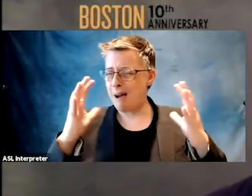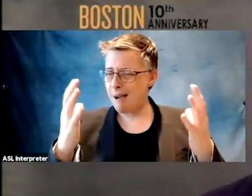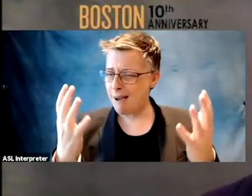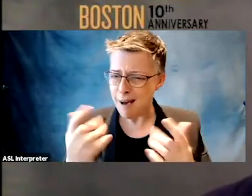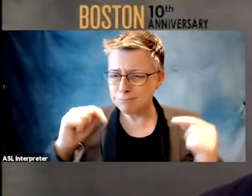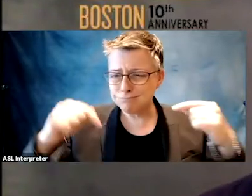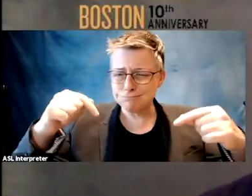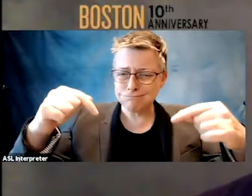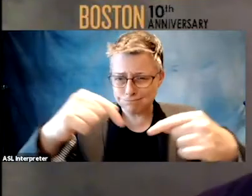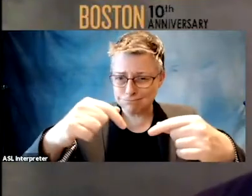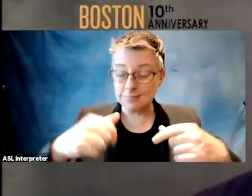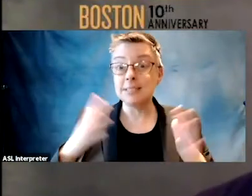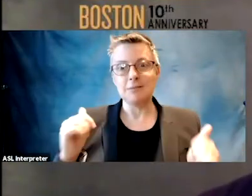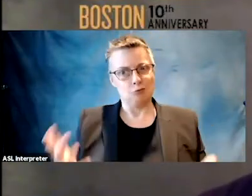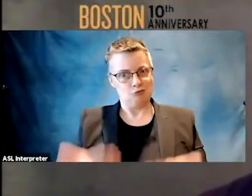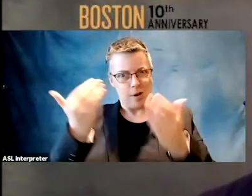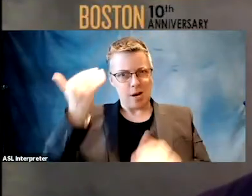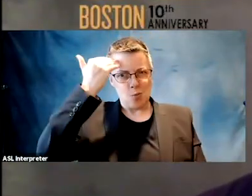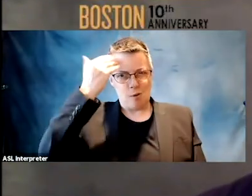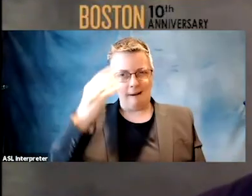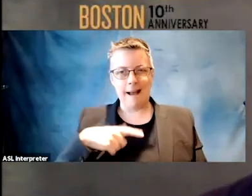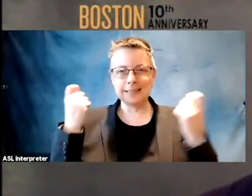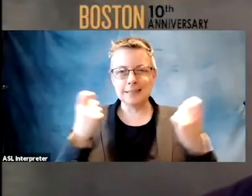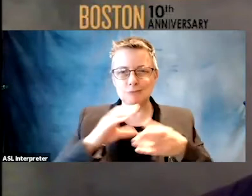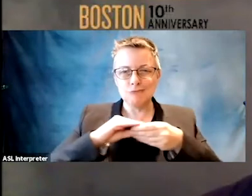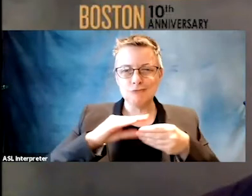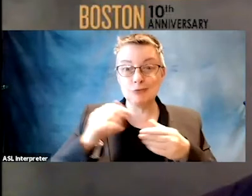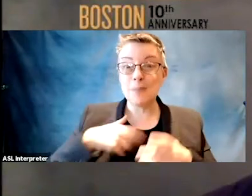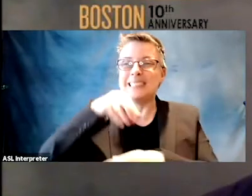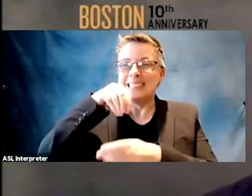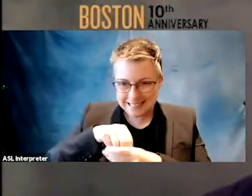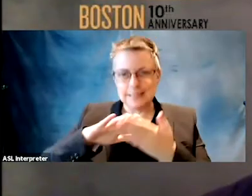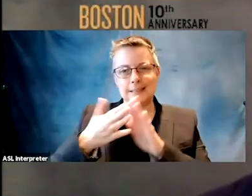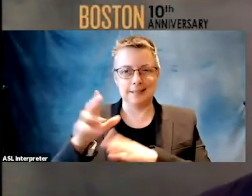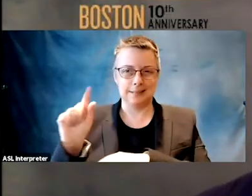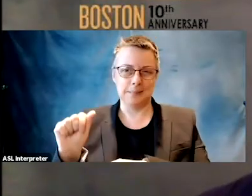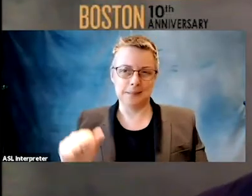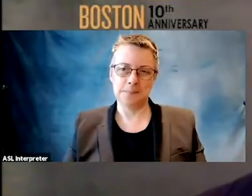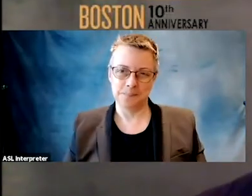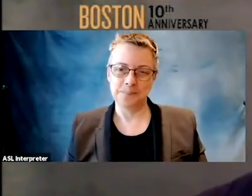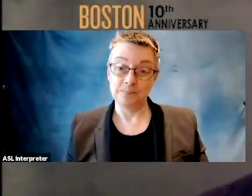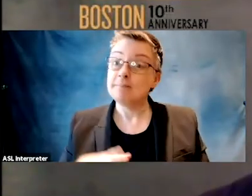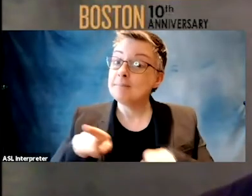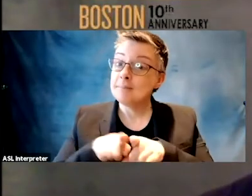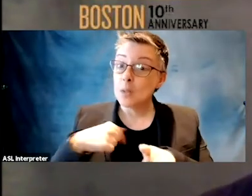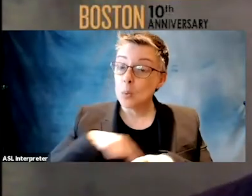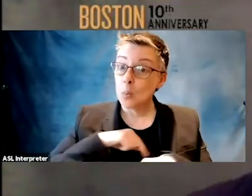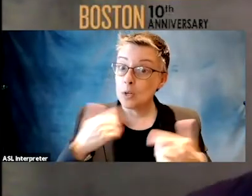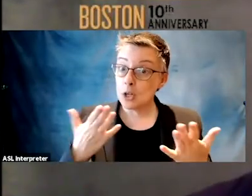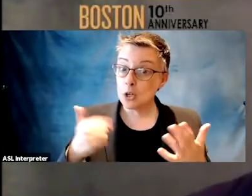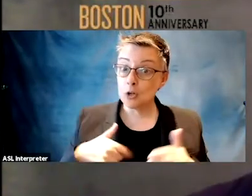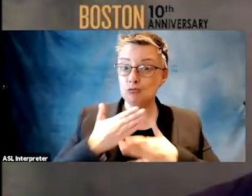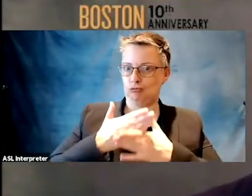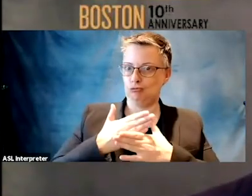which raise awareness and celebrate stories from within the disability community. And we're also here to create a